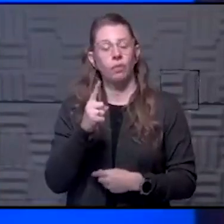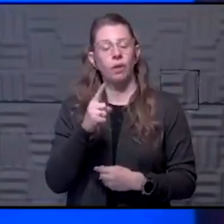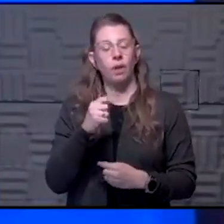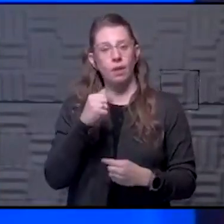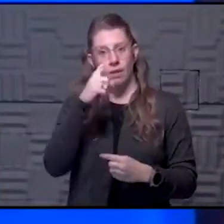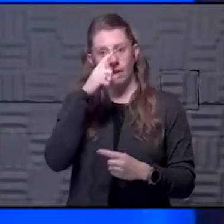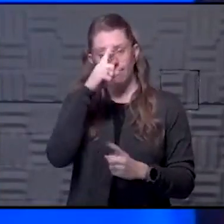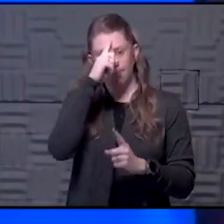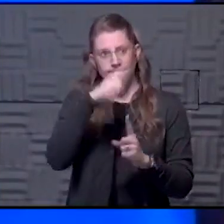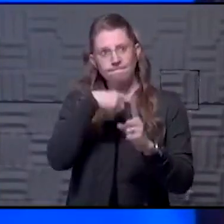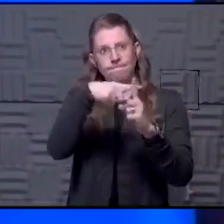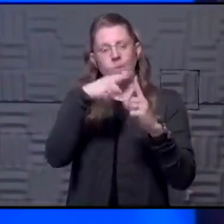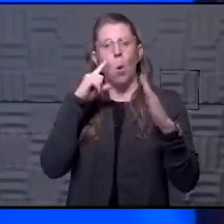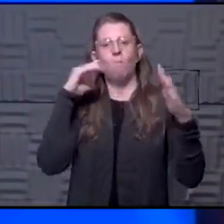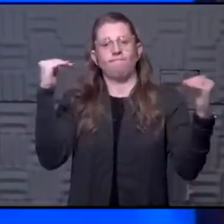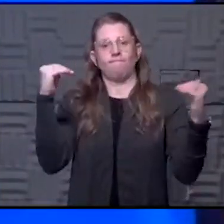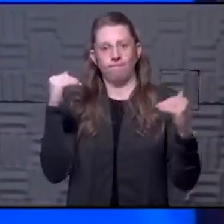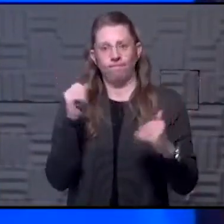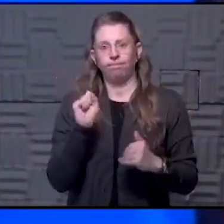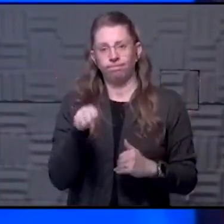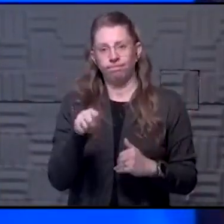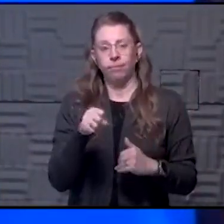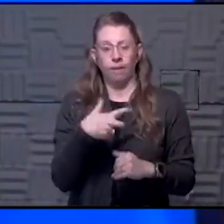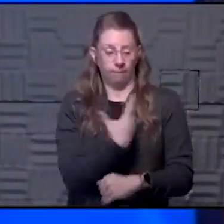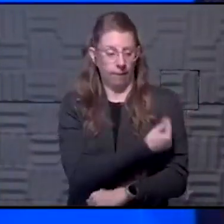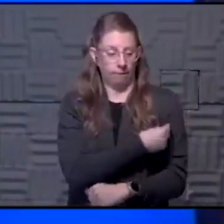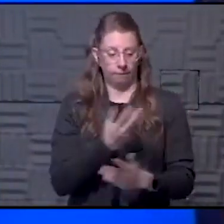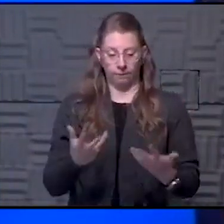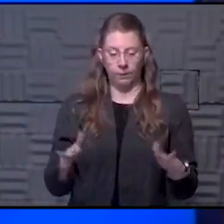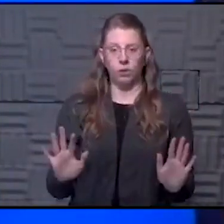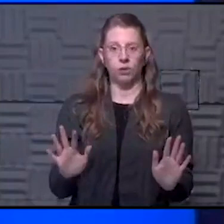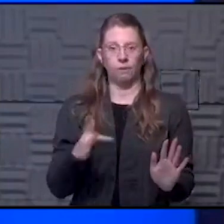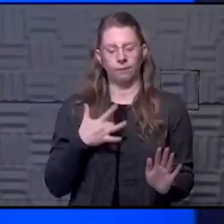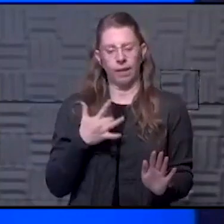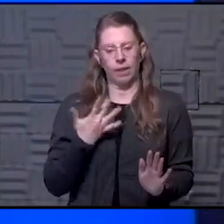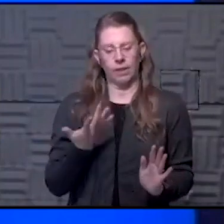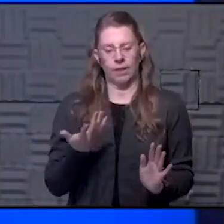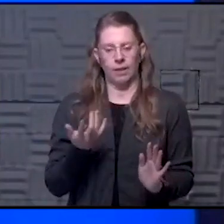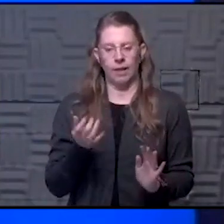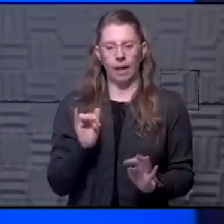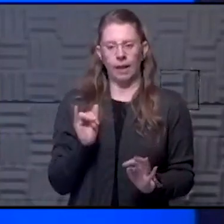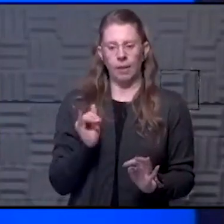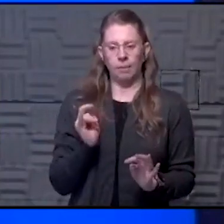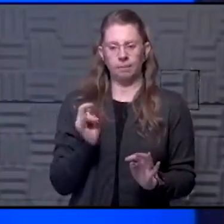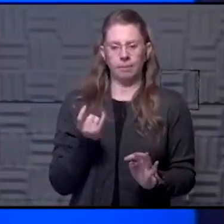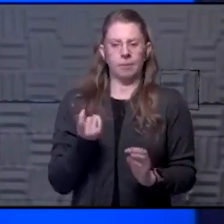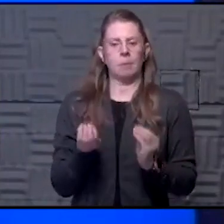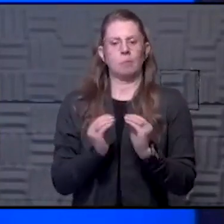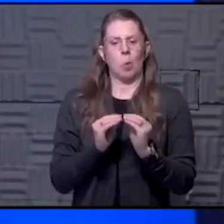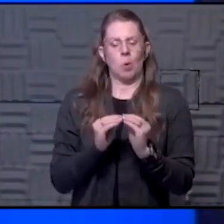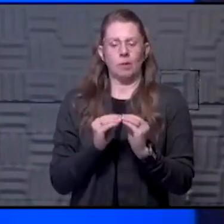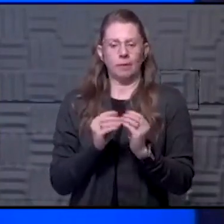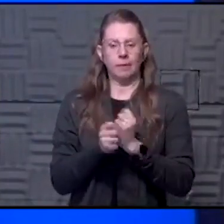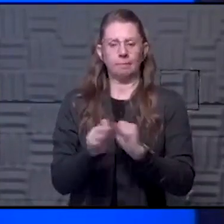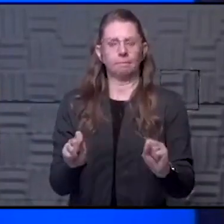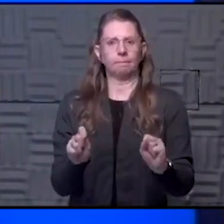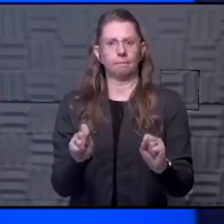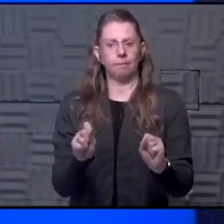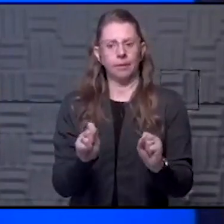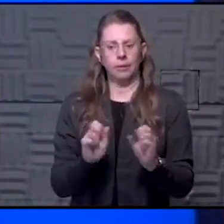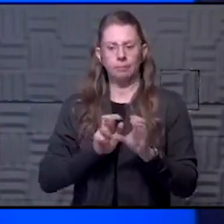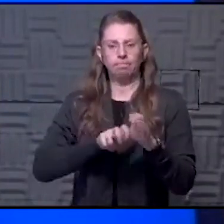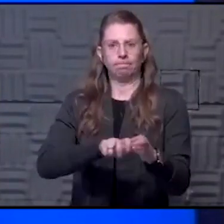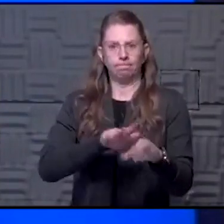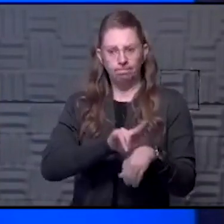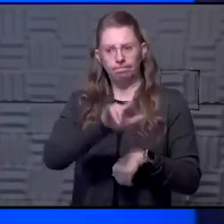here. Once you've been vaccinated, it just feels a little safer to travel. It feels a little safer to get on an airplane.